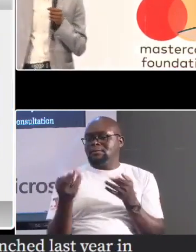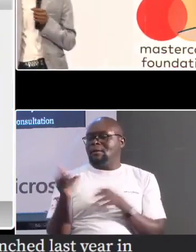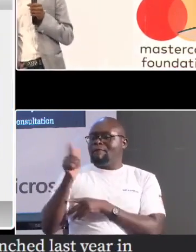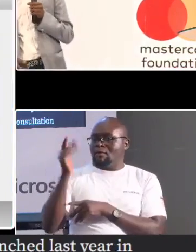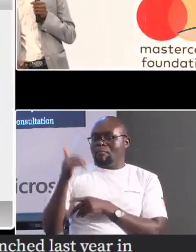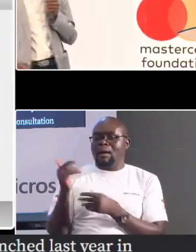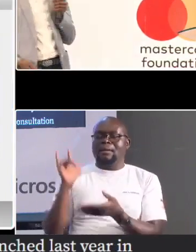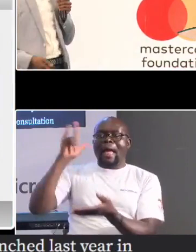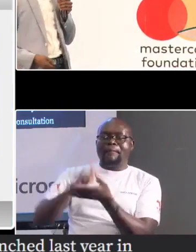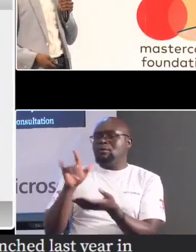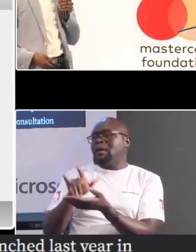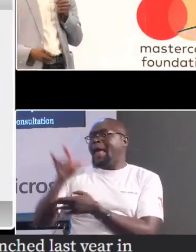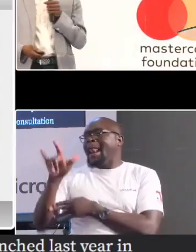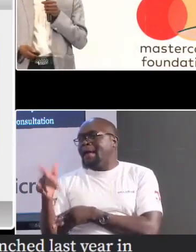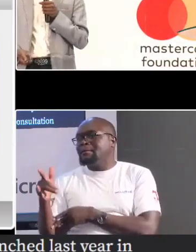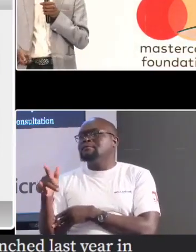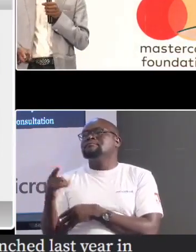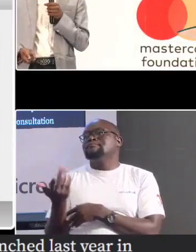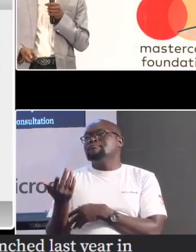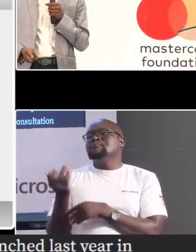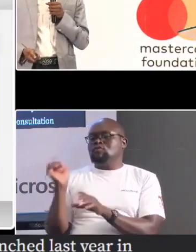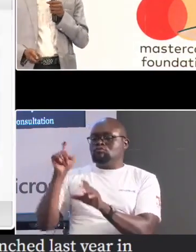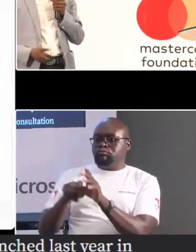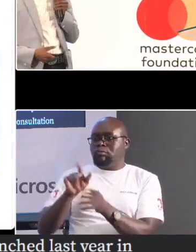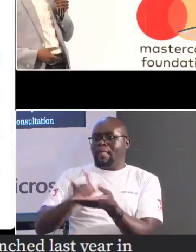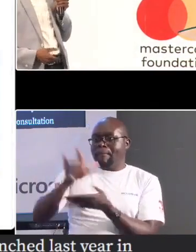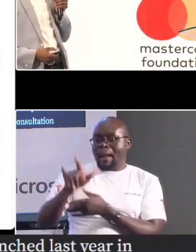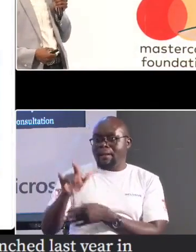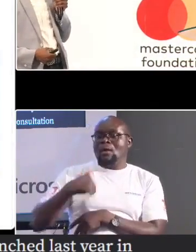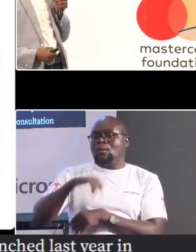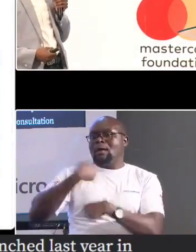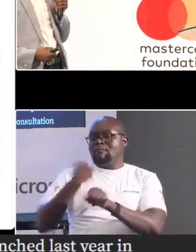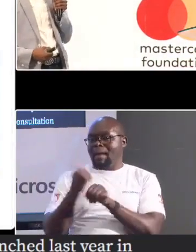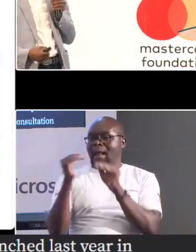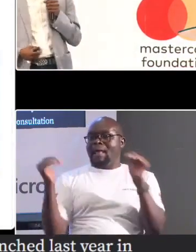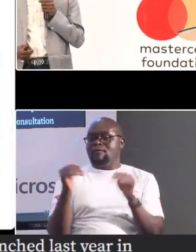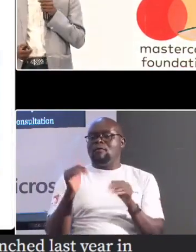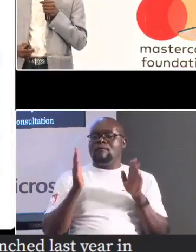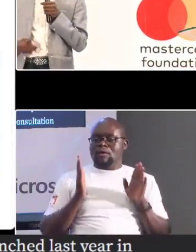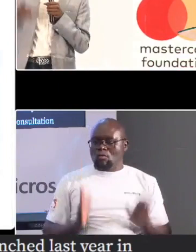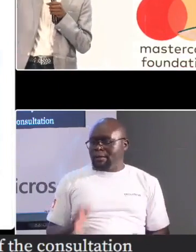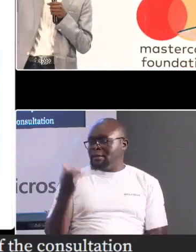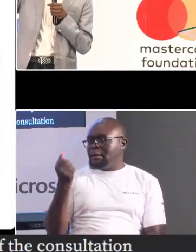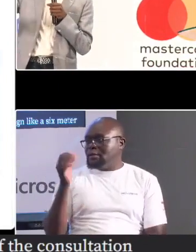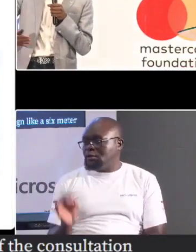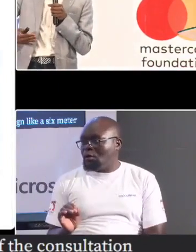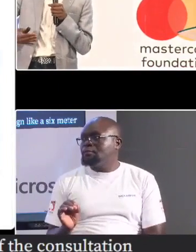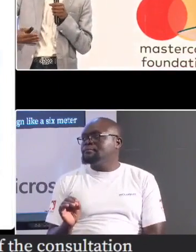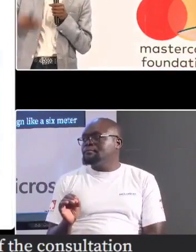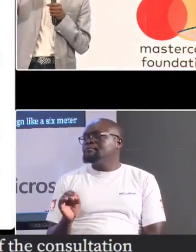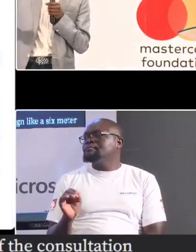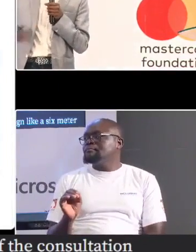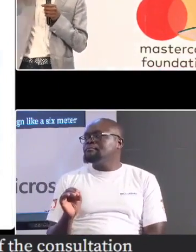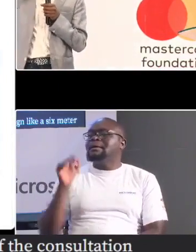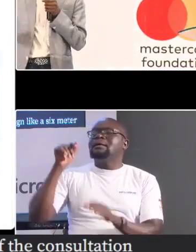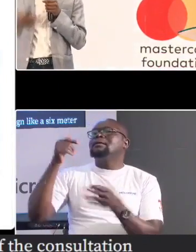airport, an airline, to monitor their planes, we even brought a level of humanity. So in downtime,